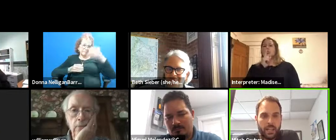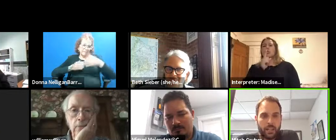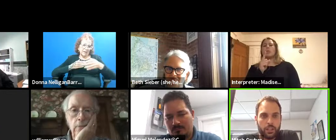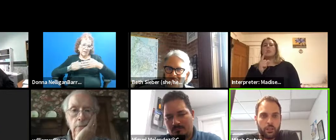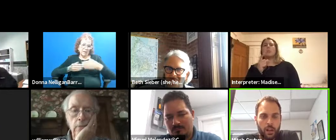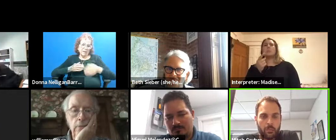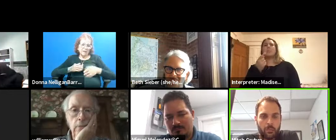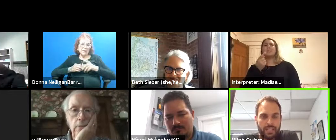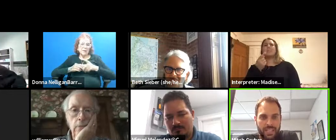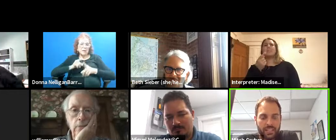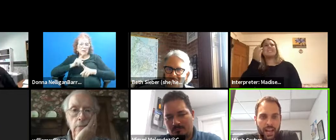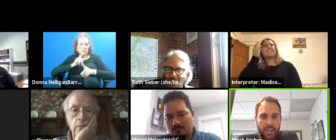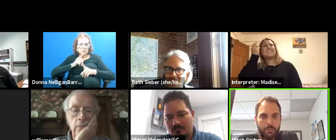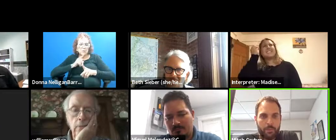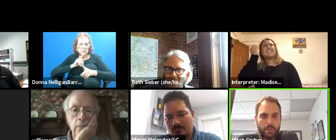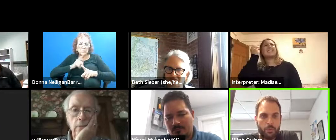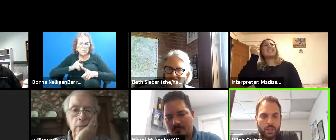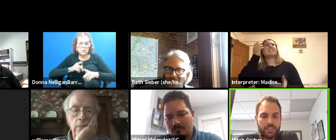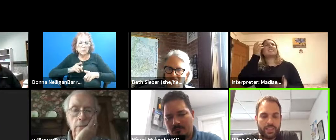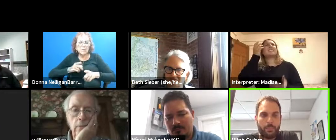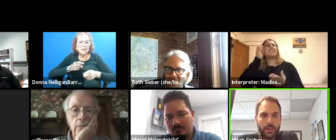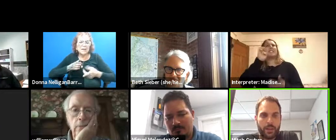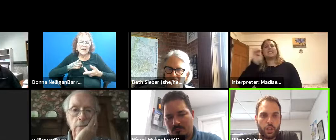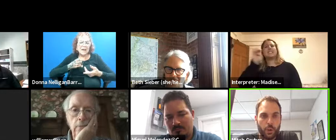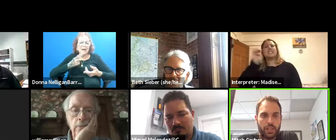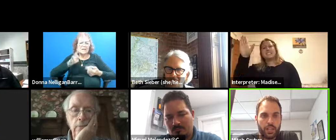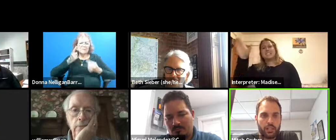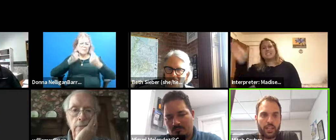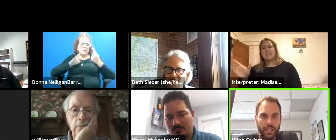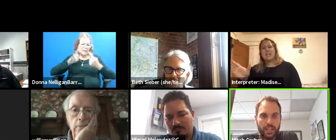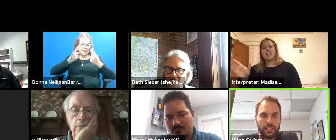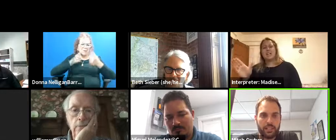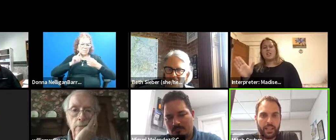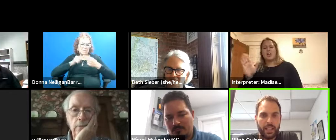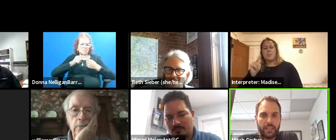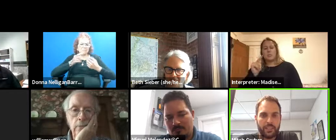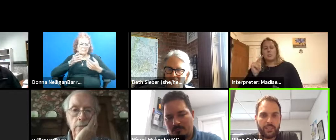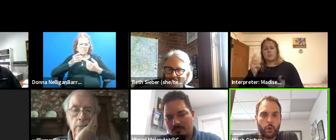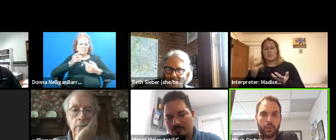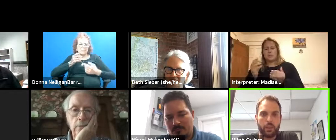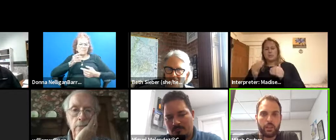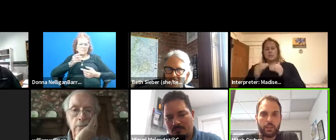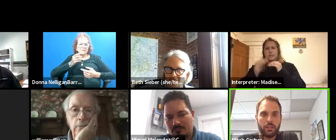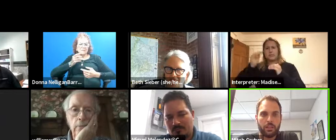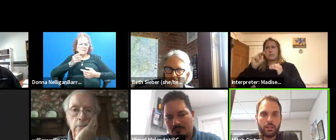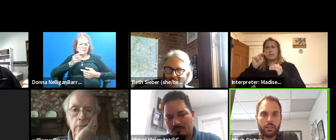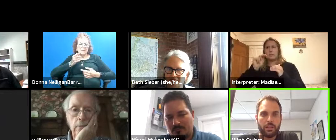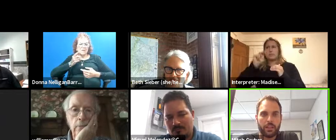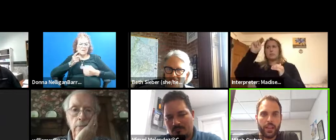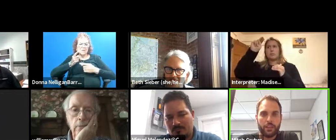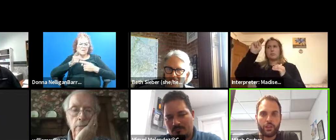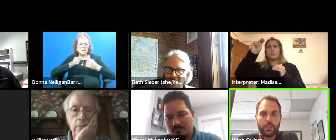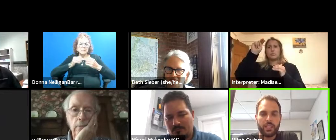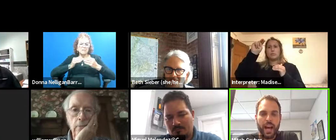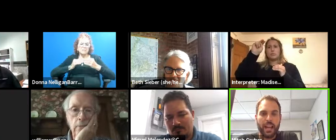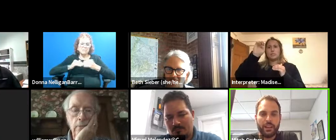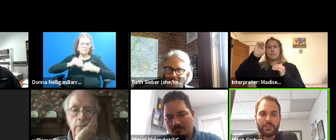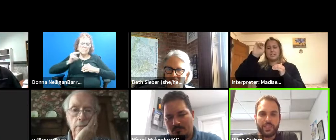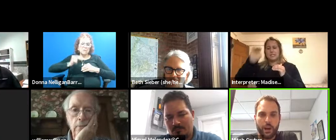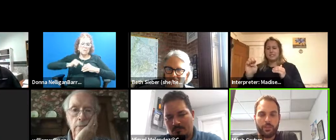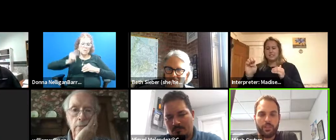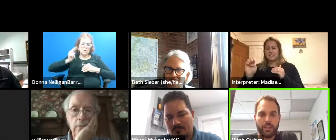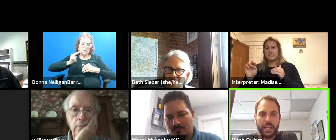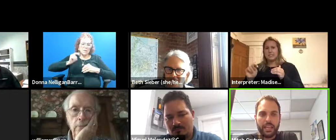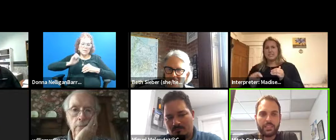intellectually speaking, you talk about the east side, but what separates the northeast and the east is north. And so to not